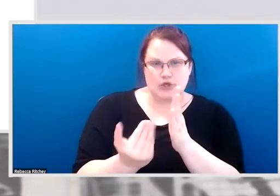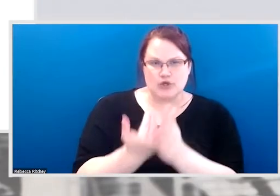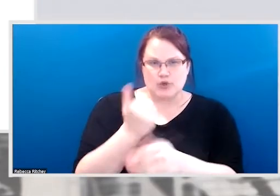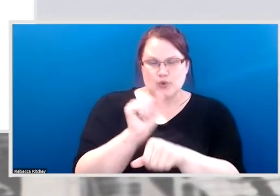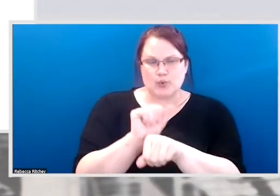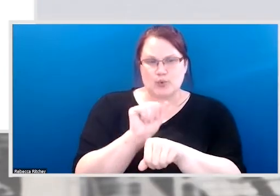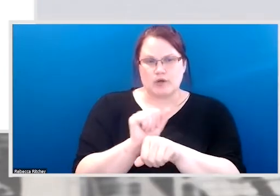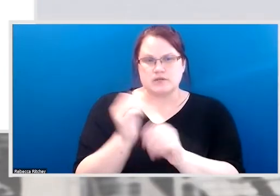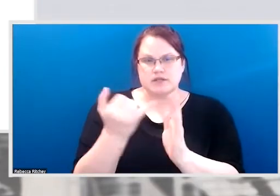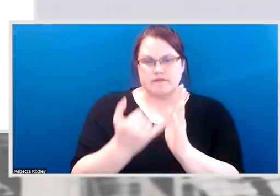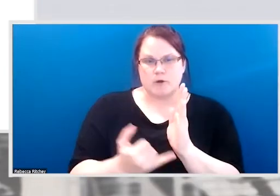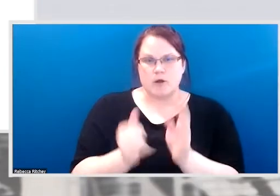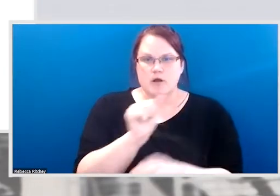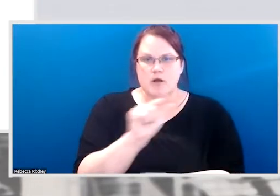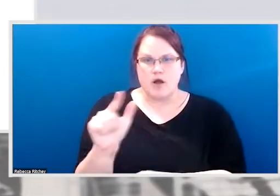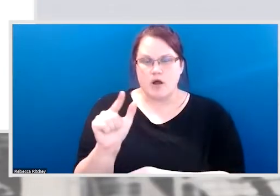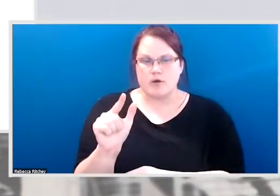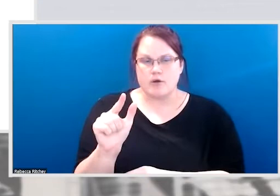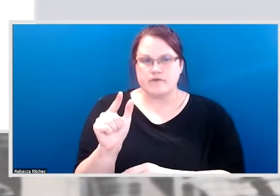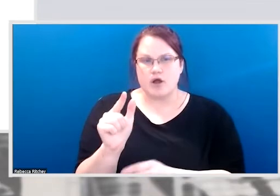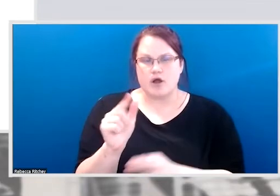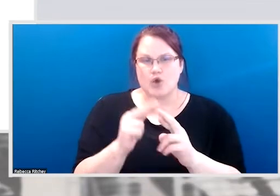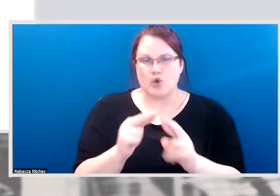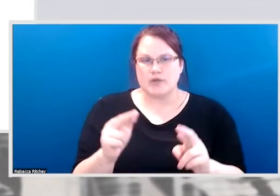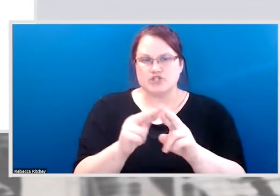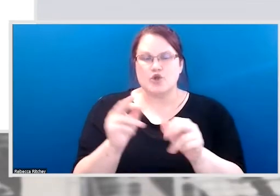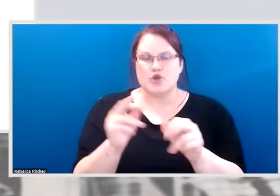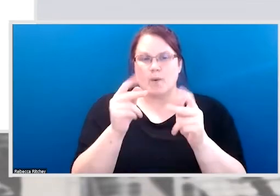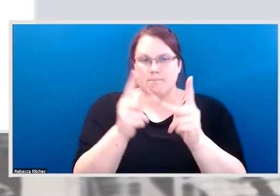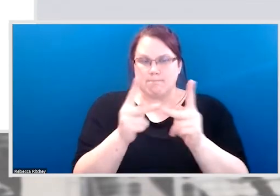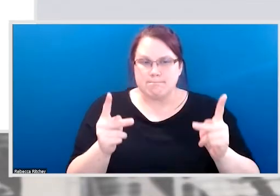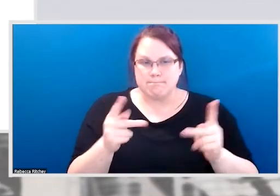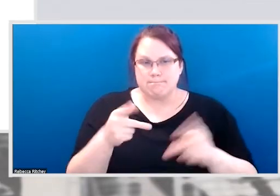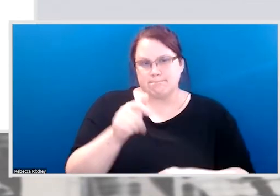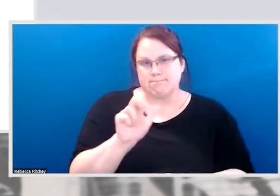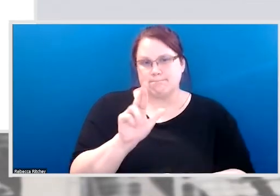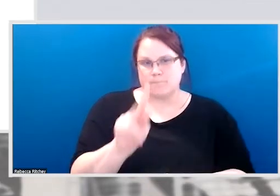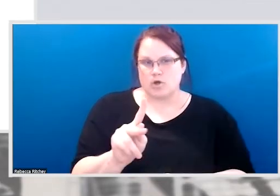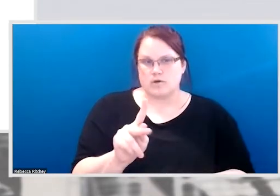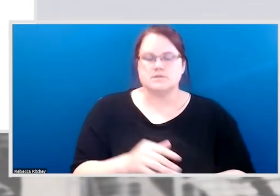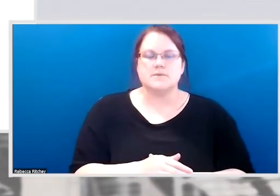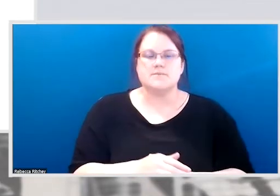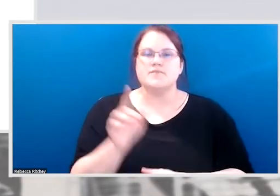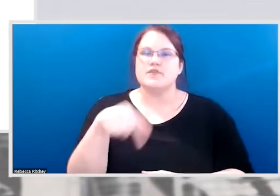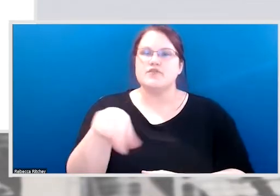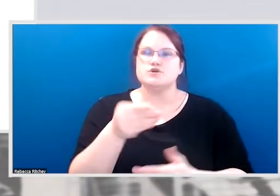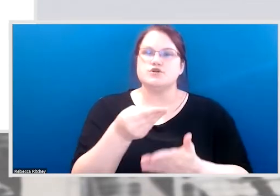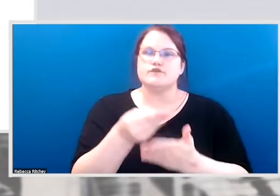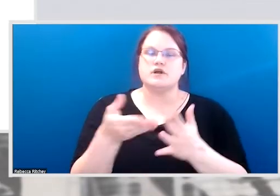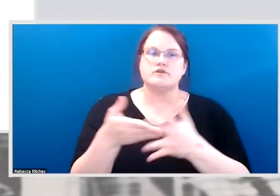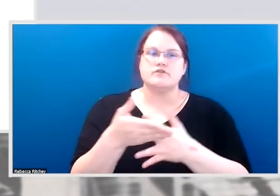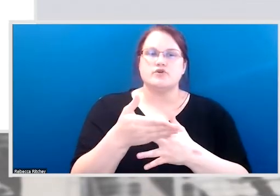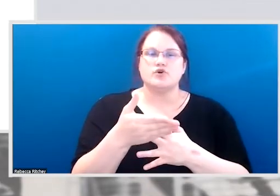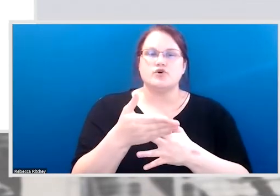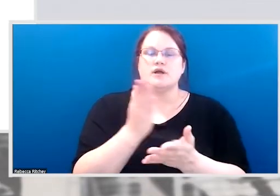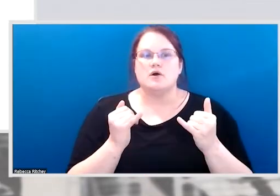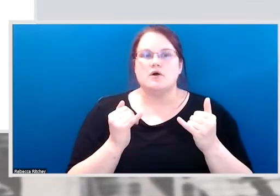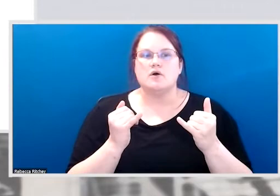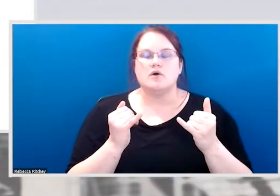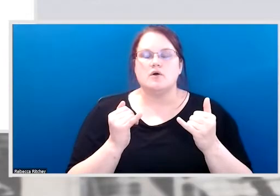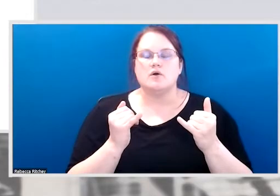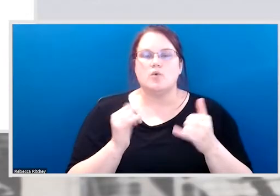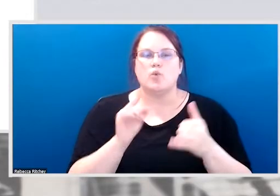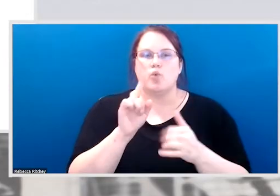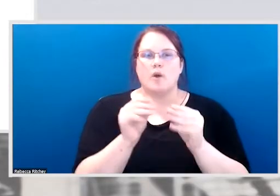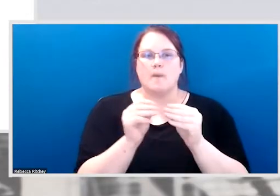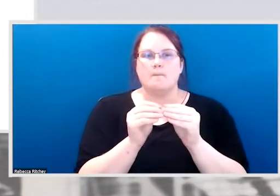art in all of our regional parks, that those are funded through capital budget. One